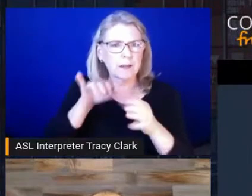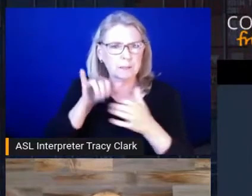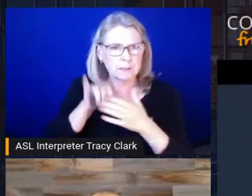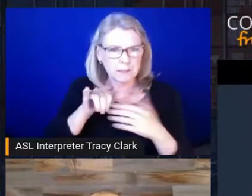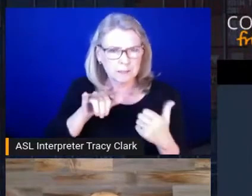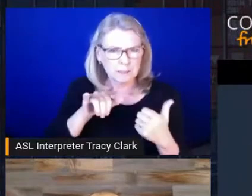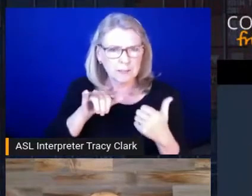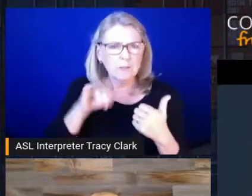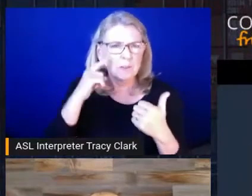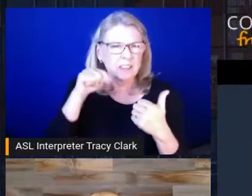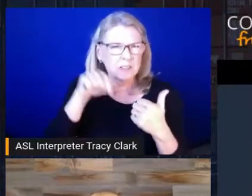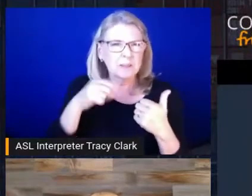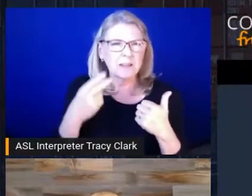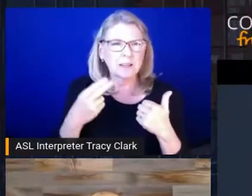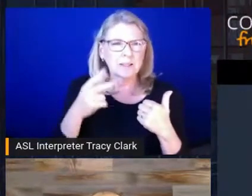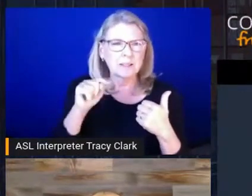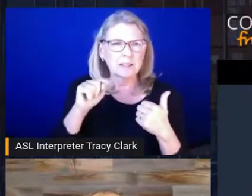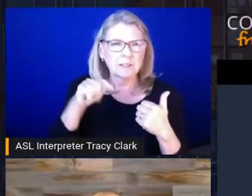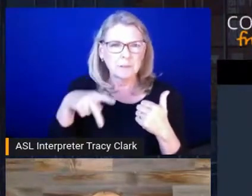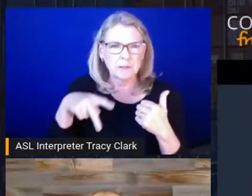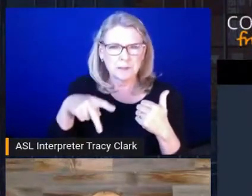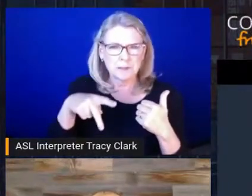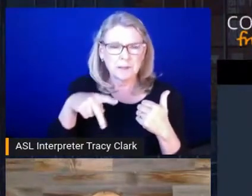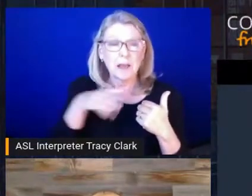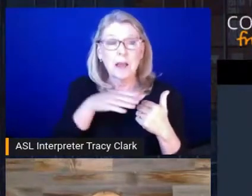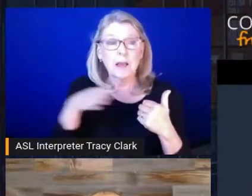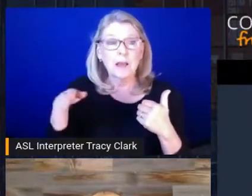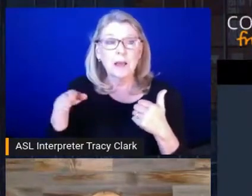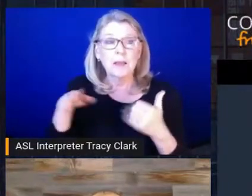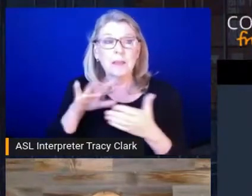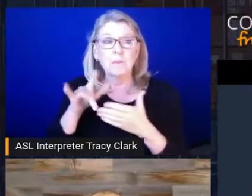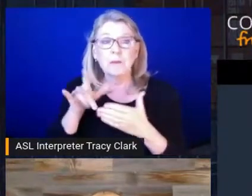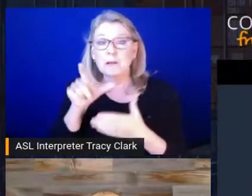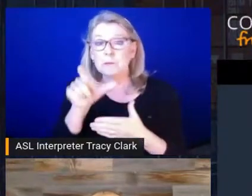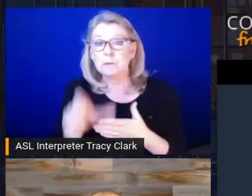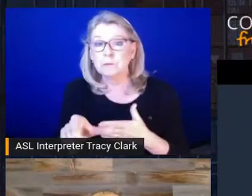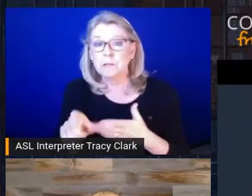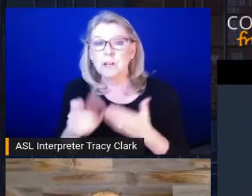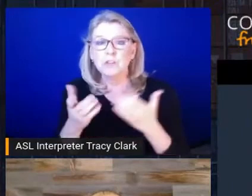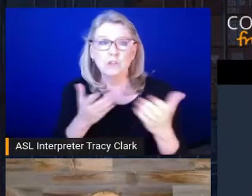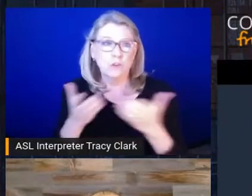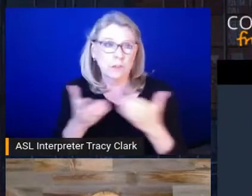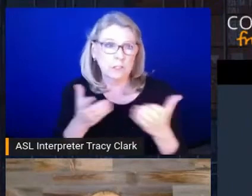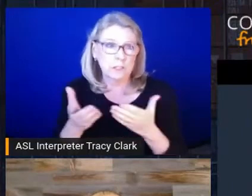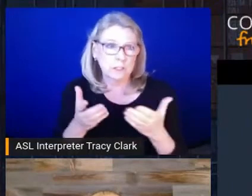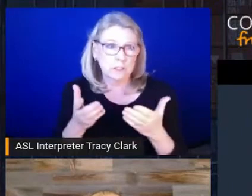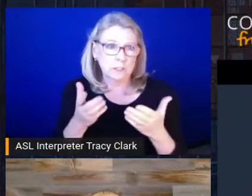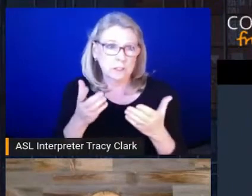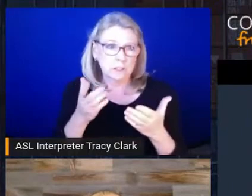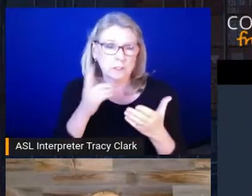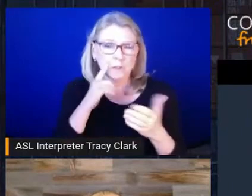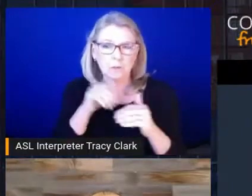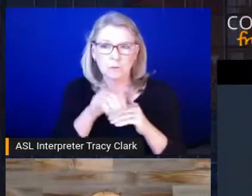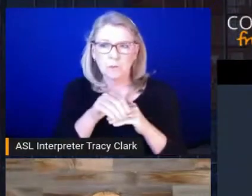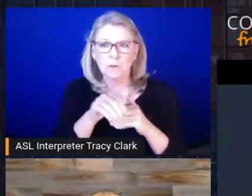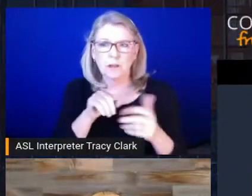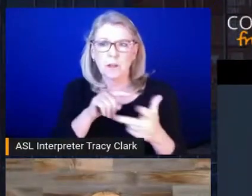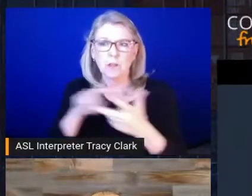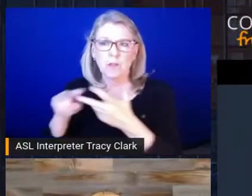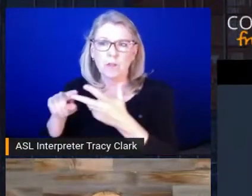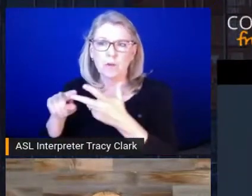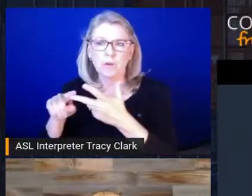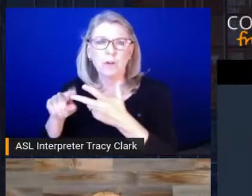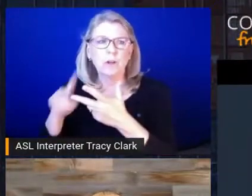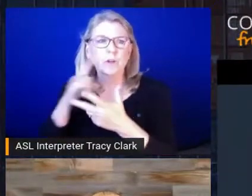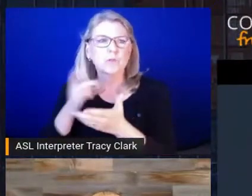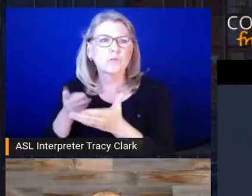have a service on the middle here to expose that deployment. And we have an ingress to register the service under. Now, this